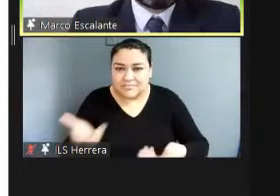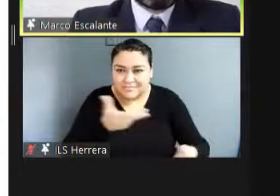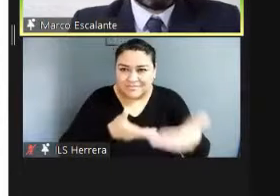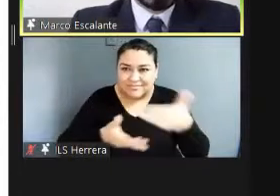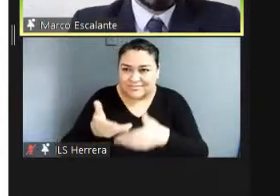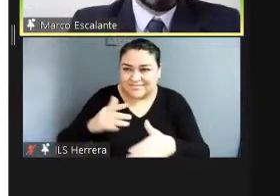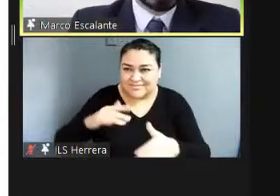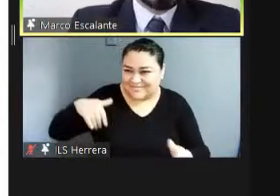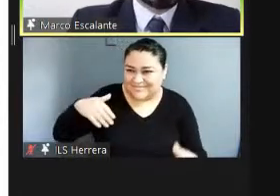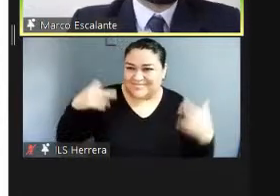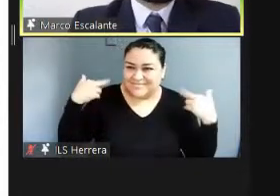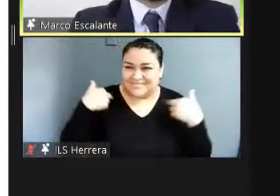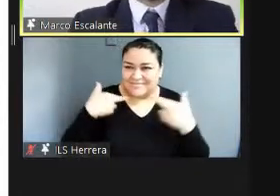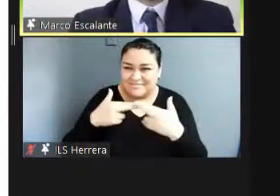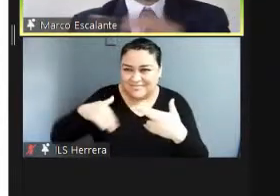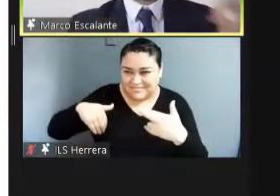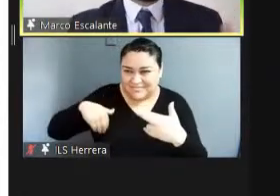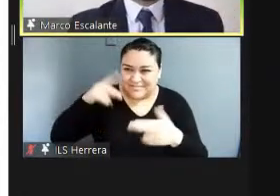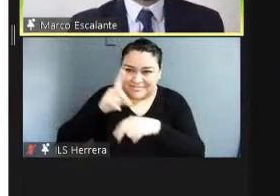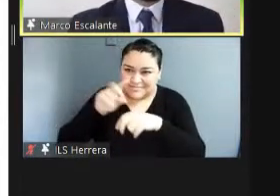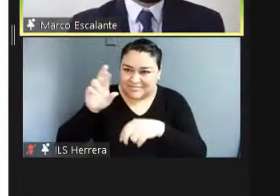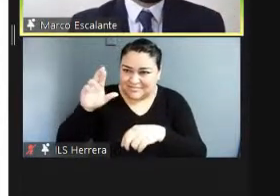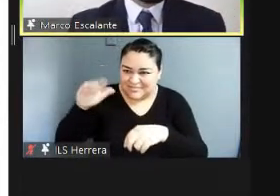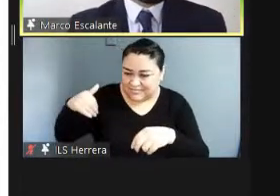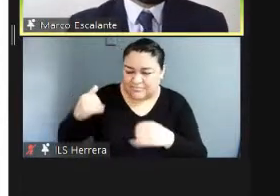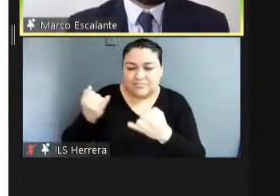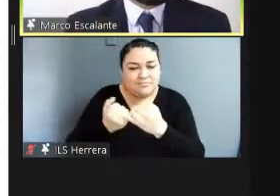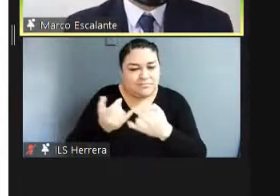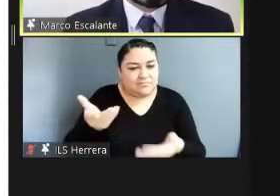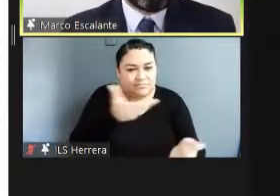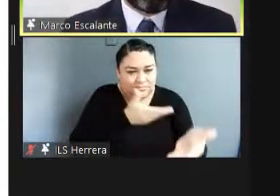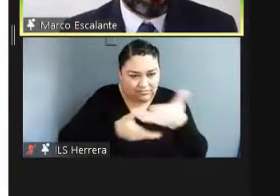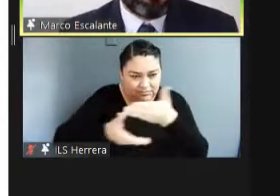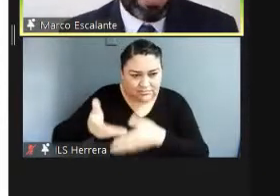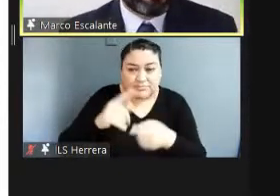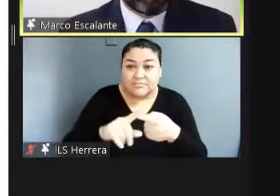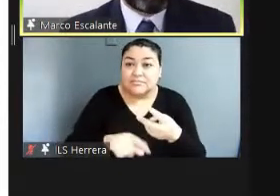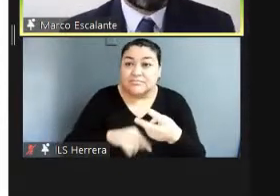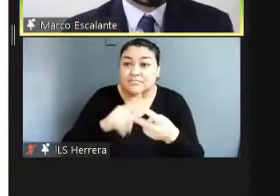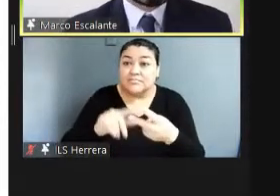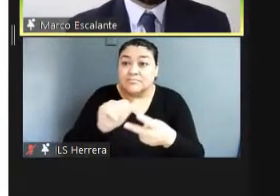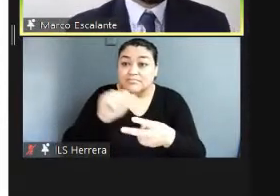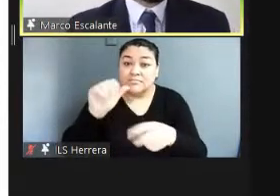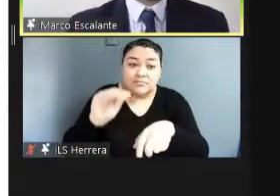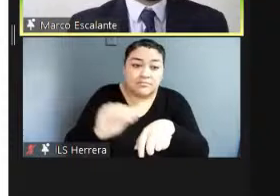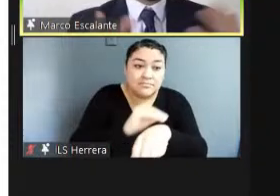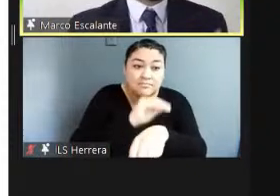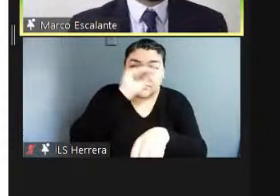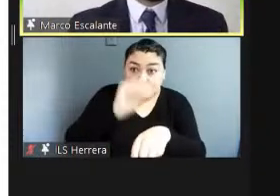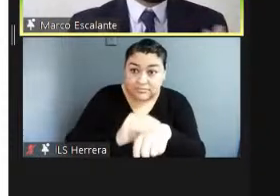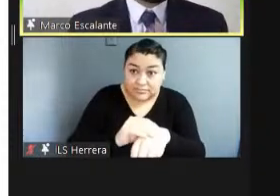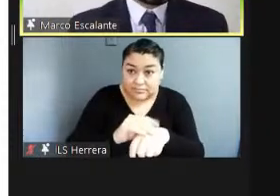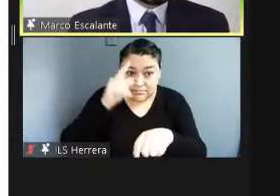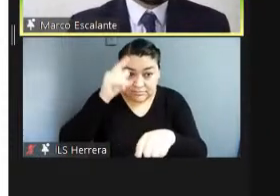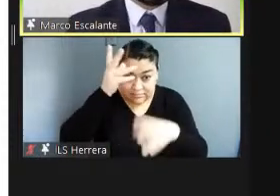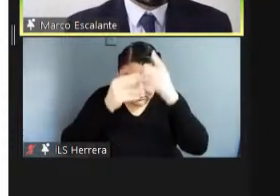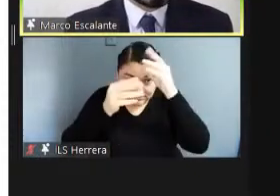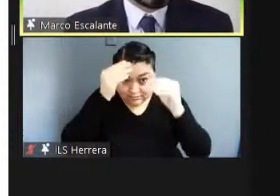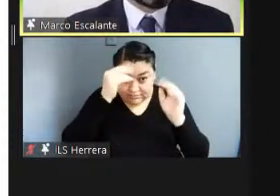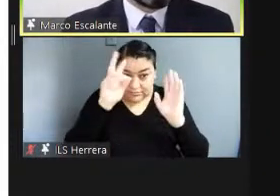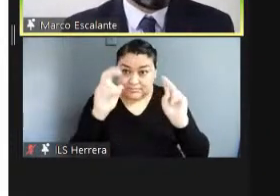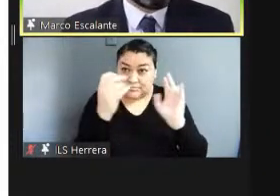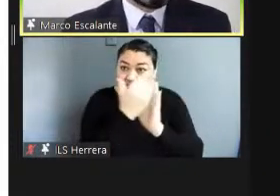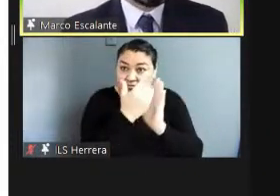promote collaborative work, as I said before, with other healthcare professionals, develop assessment or